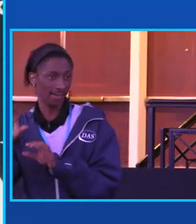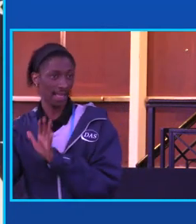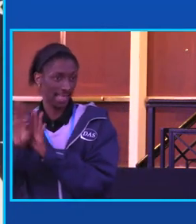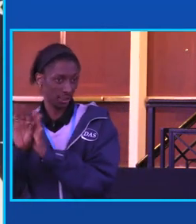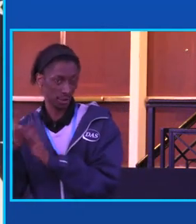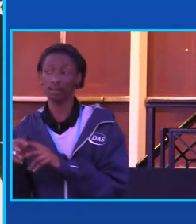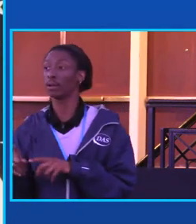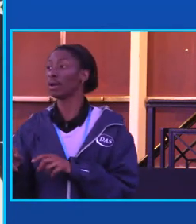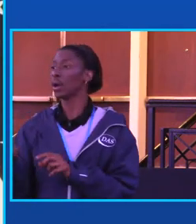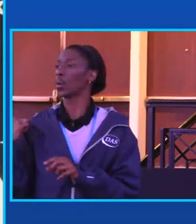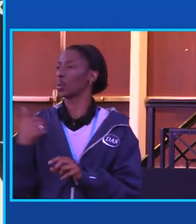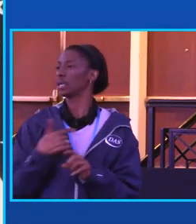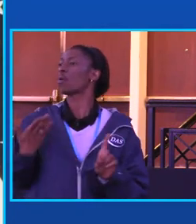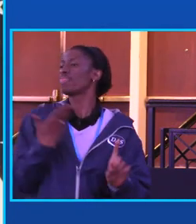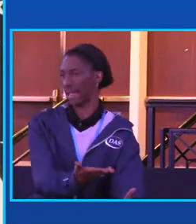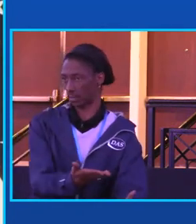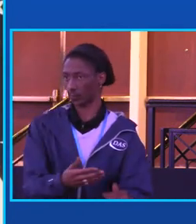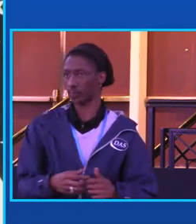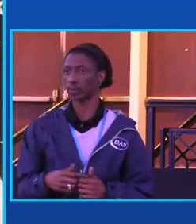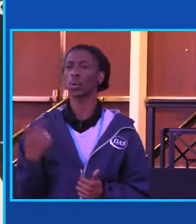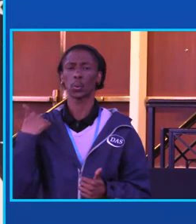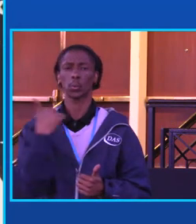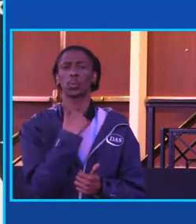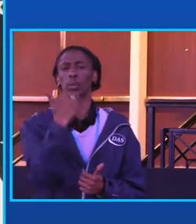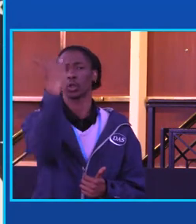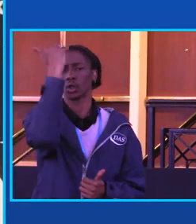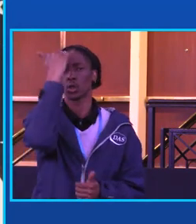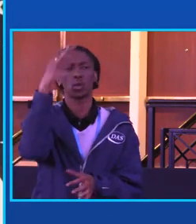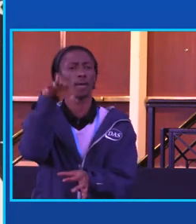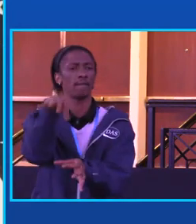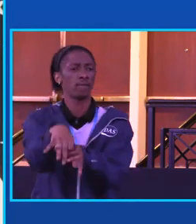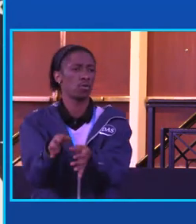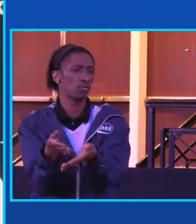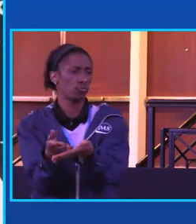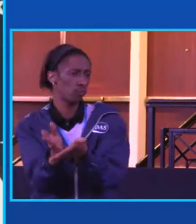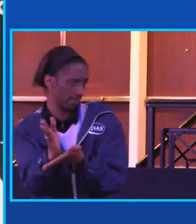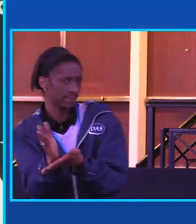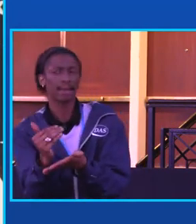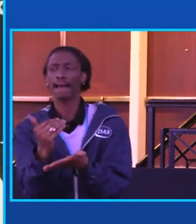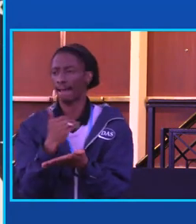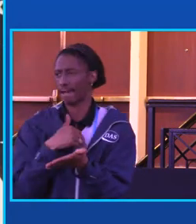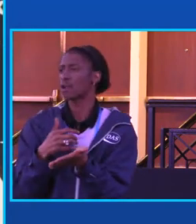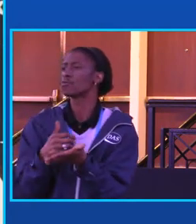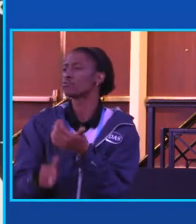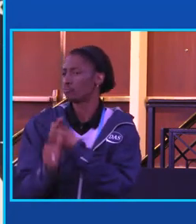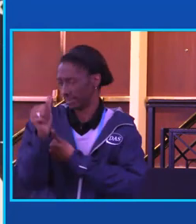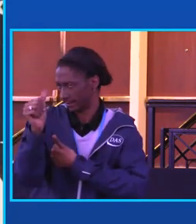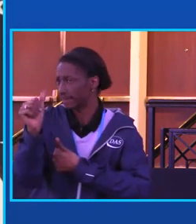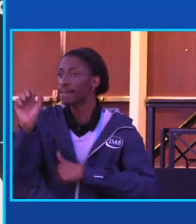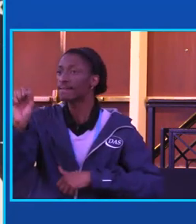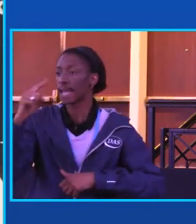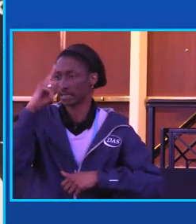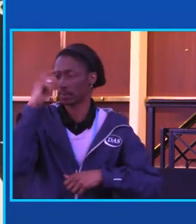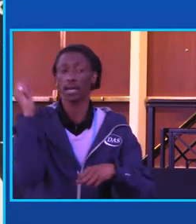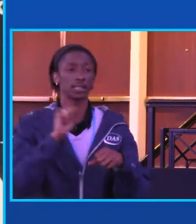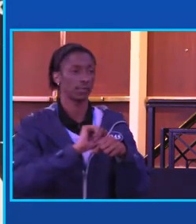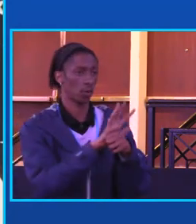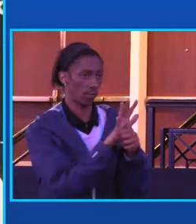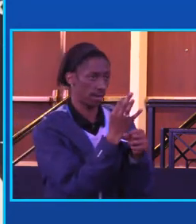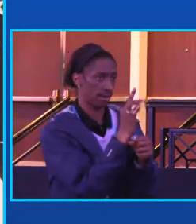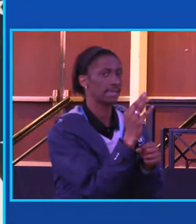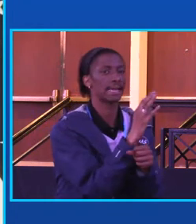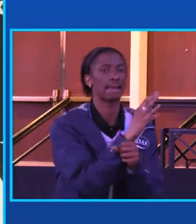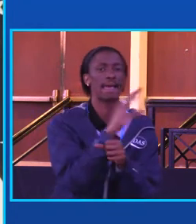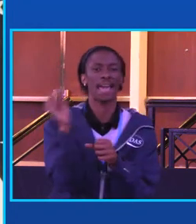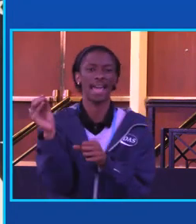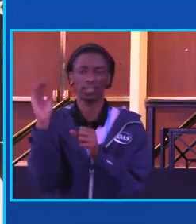history, we were there. We knew voting rights faced an unprecedented risk, both because of the pandemic and because of